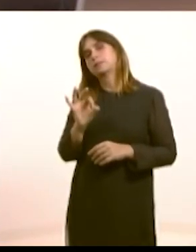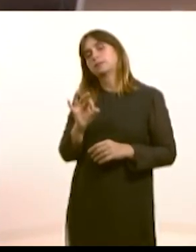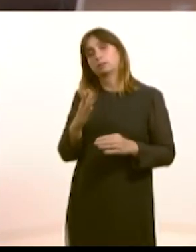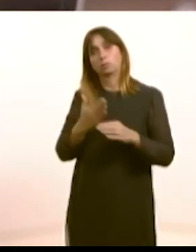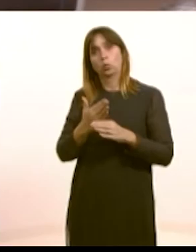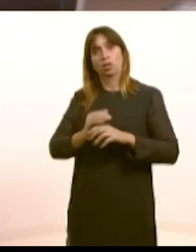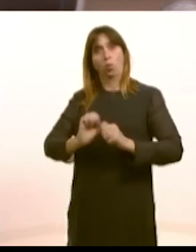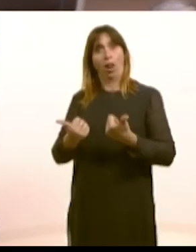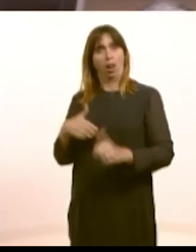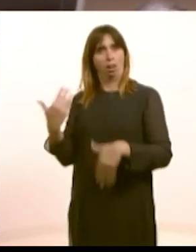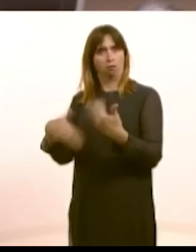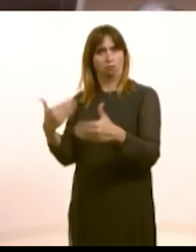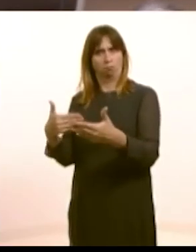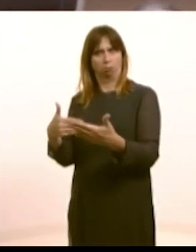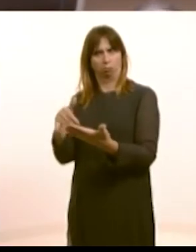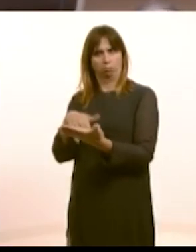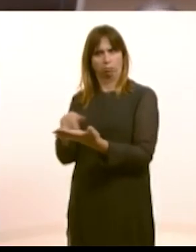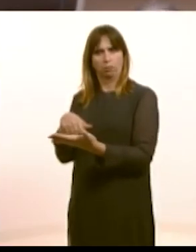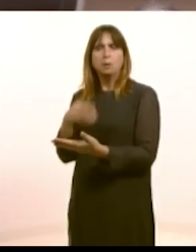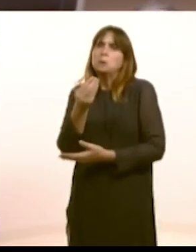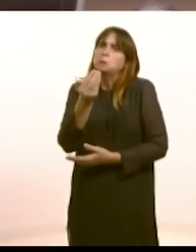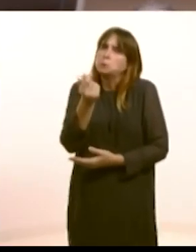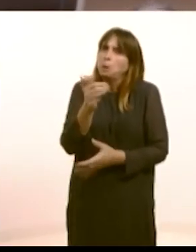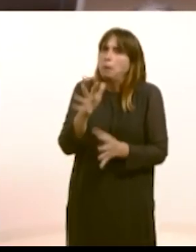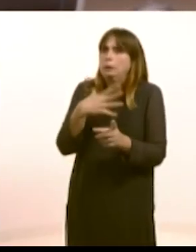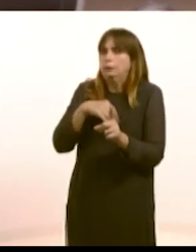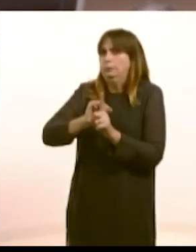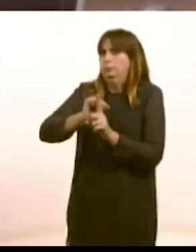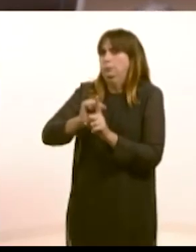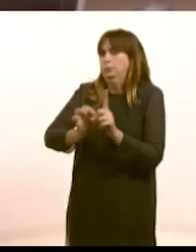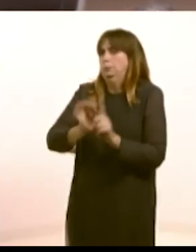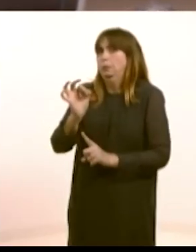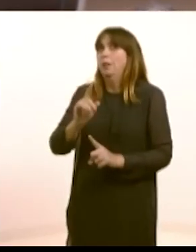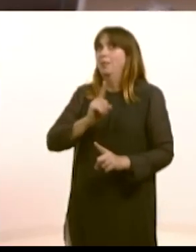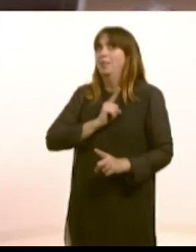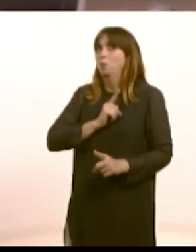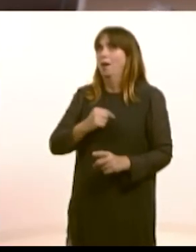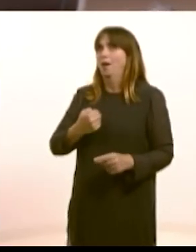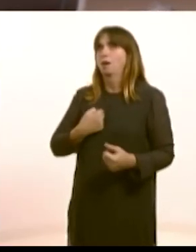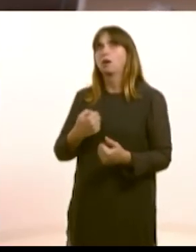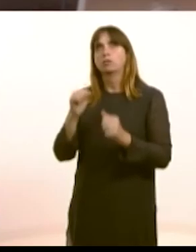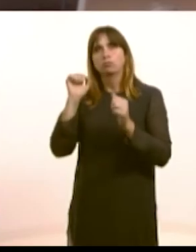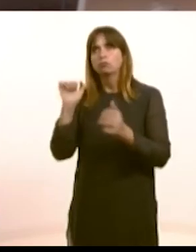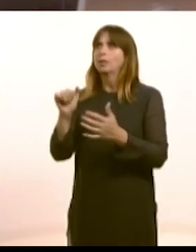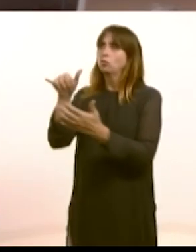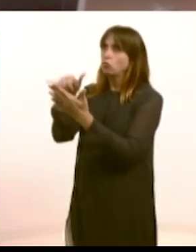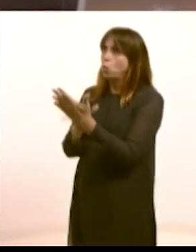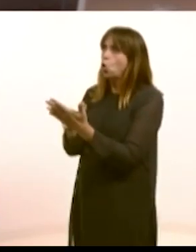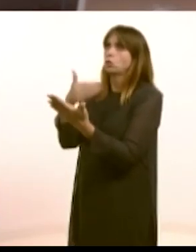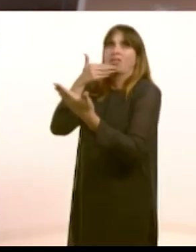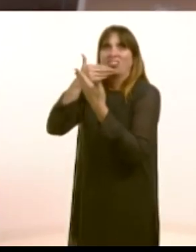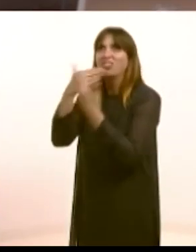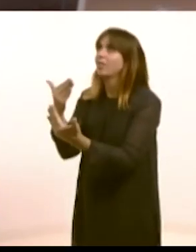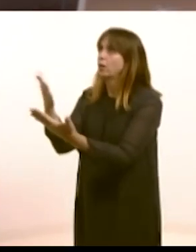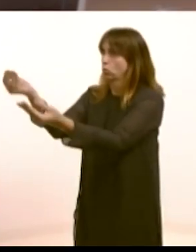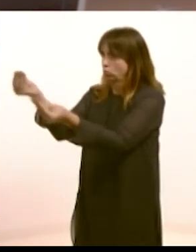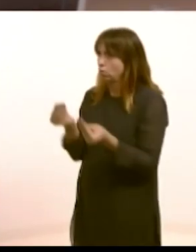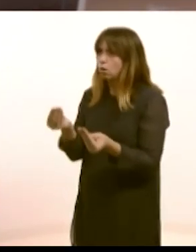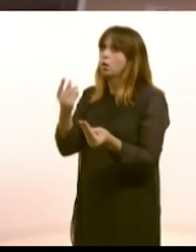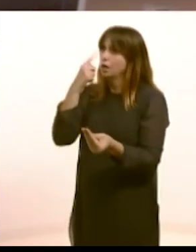working well. There are some parts of the service that need improvement, and that's why we welcome such reports so that we